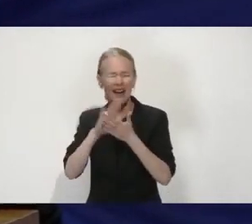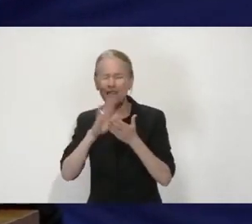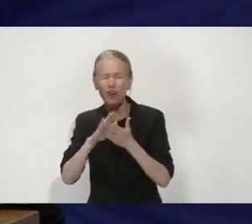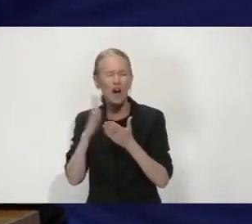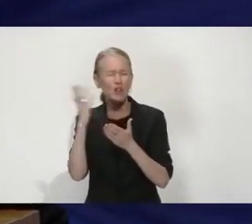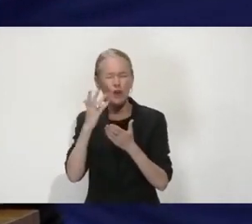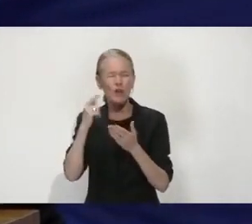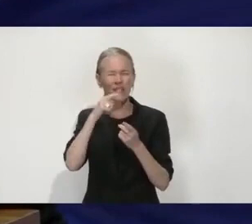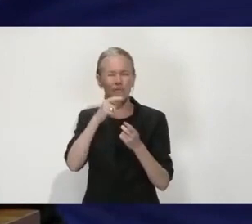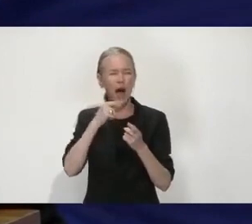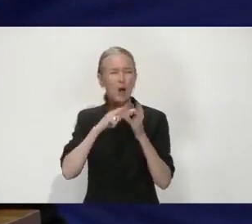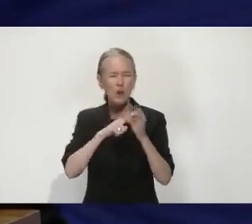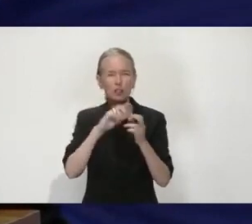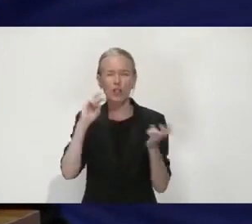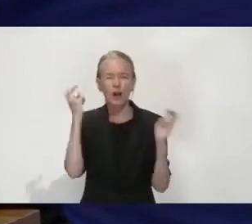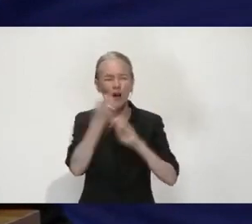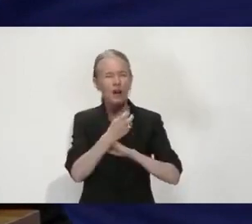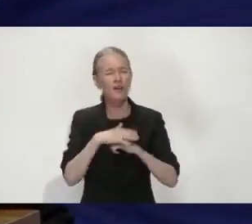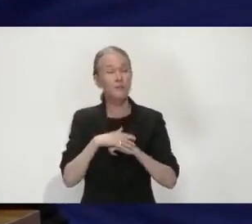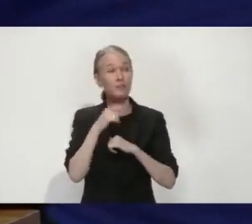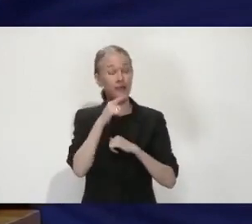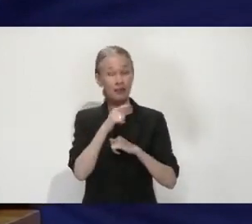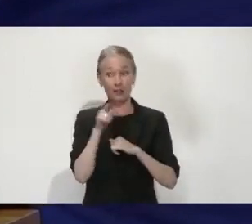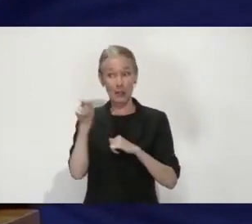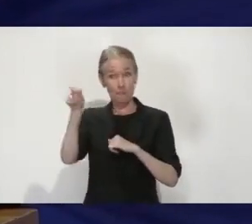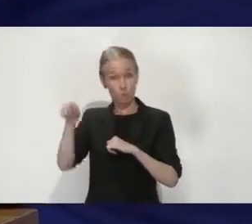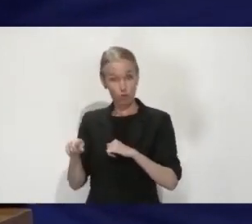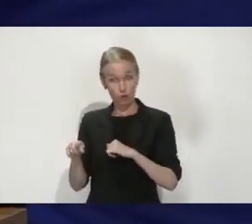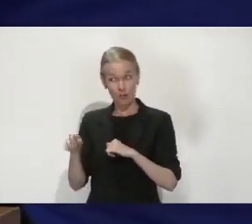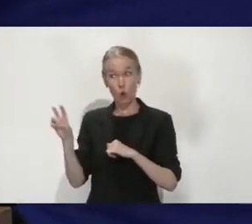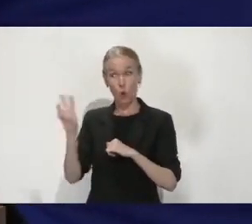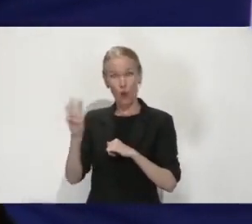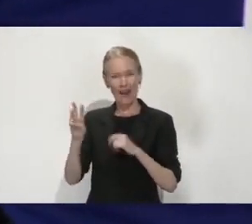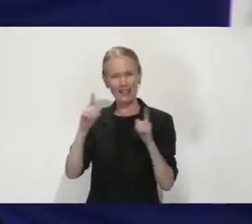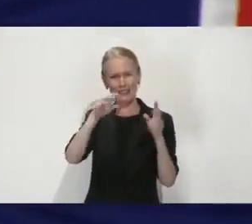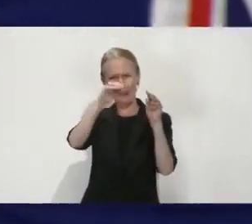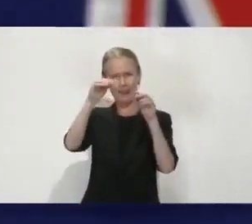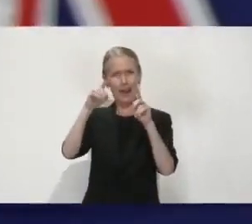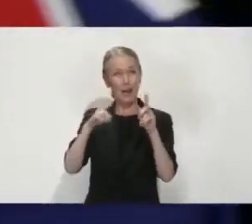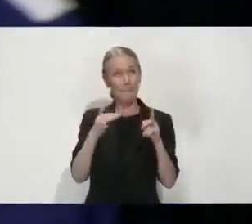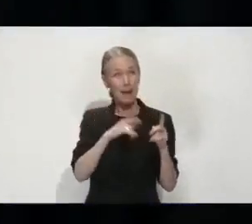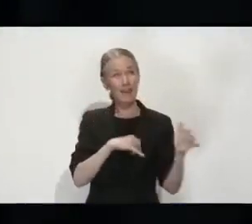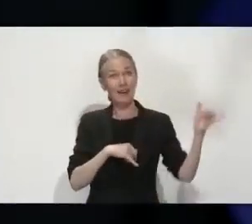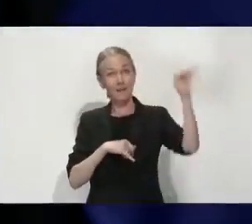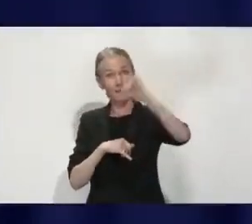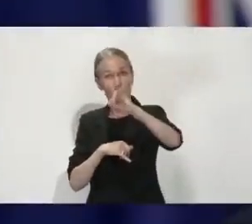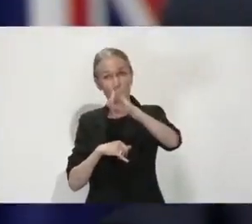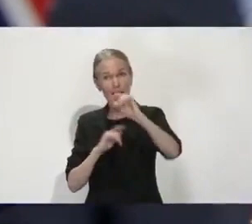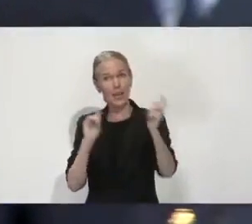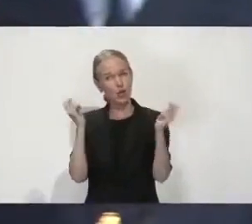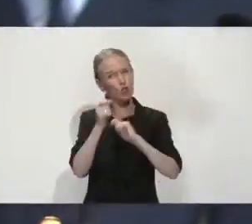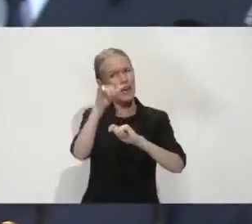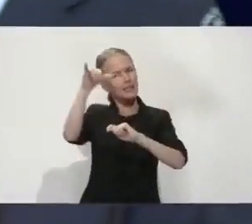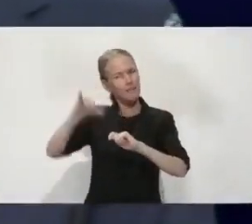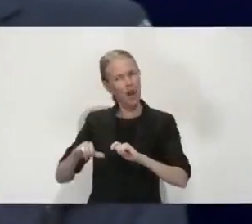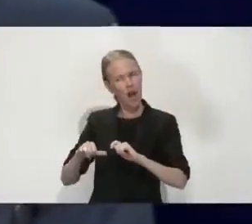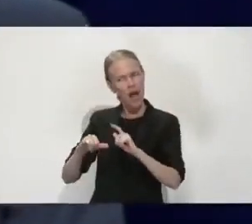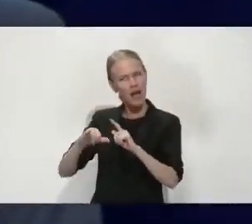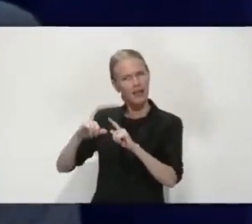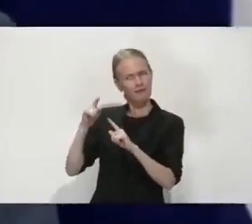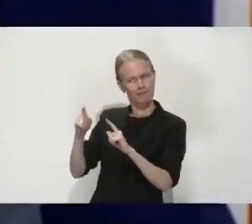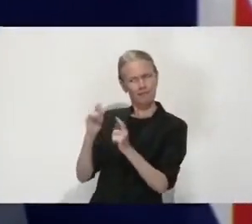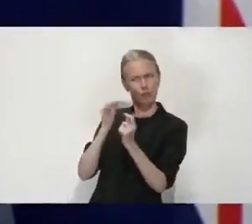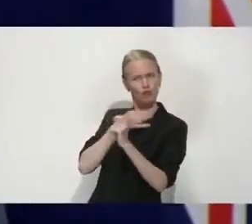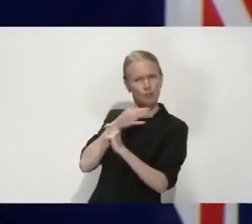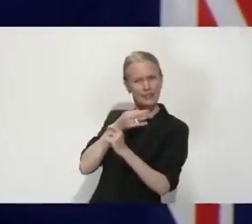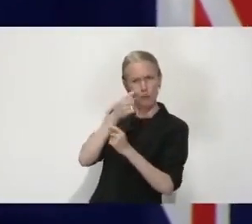got to managed isolation in Wellington? What sort of contact tracing is that going to involve? And presumably you need to now get them back to Auckland to quarantine, right? Yeah,